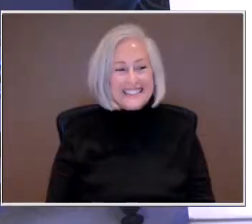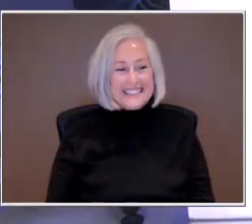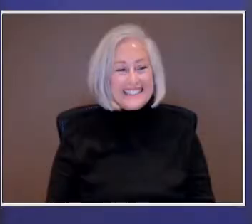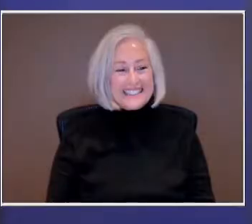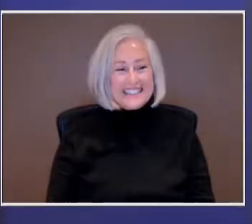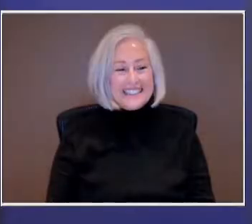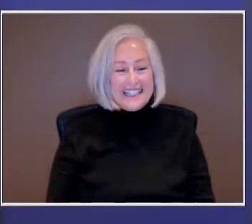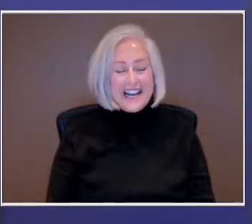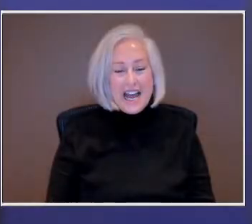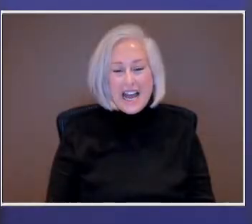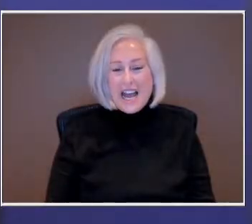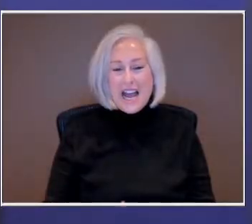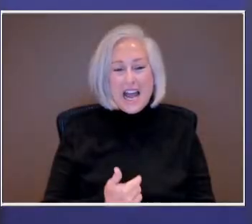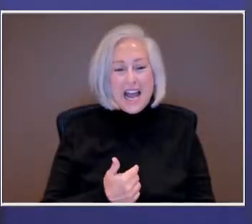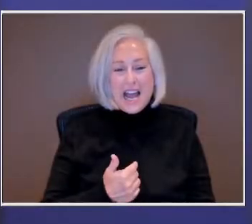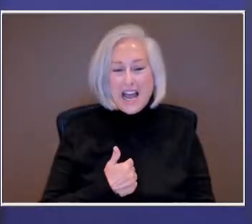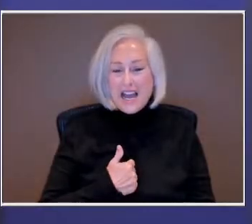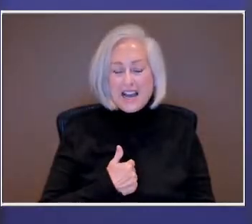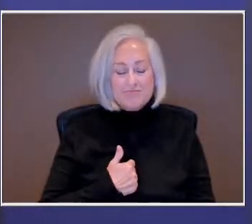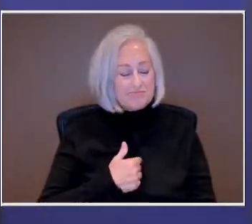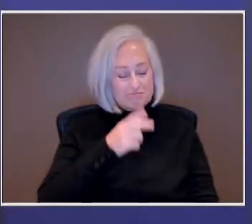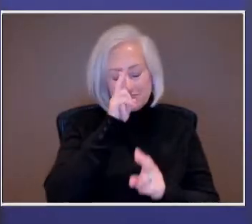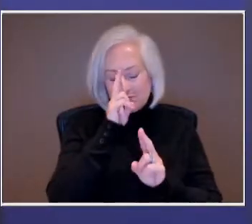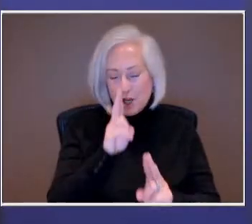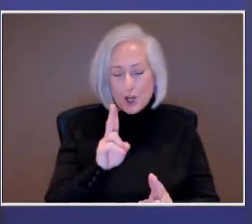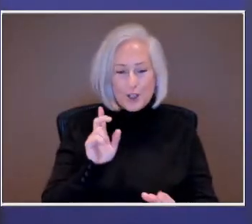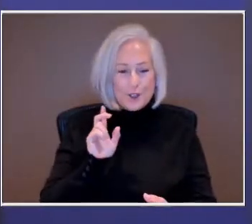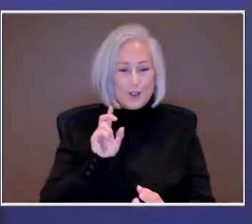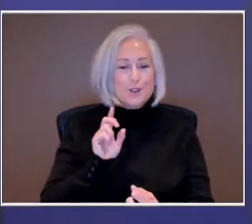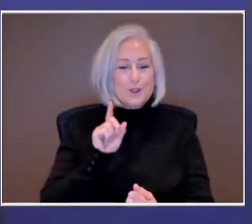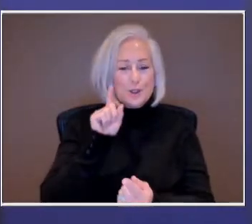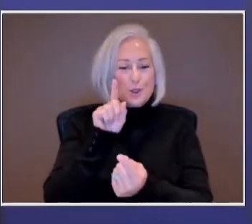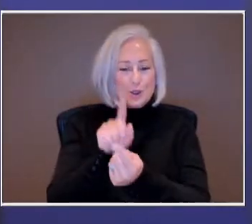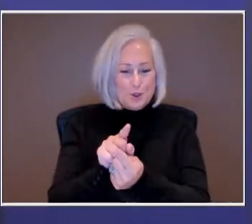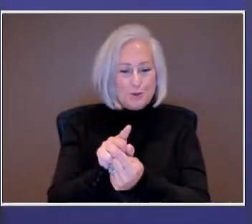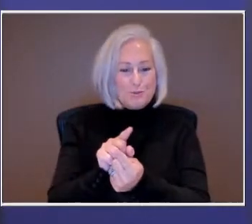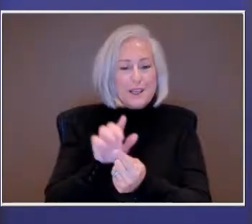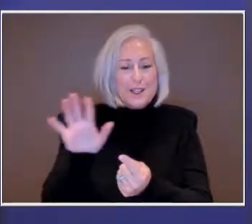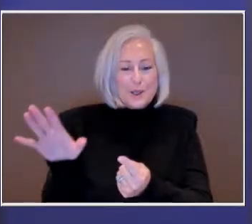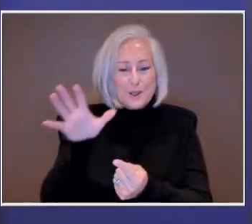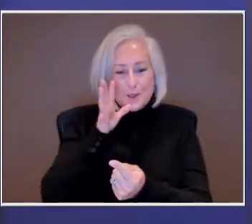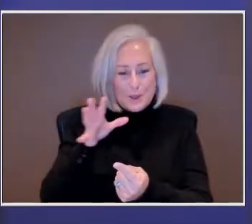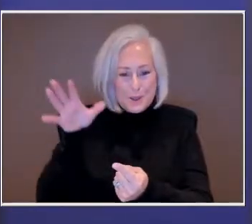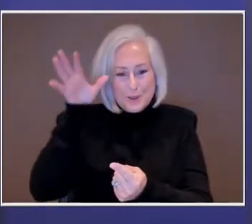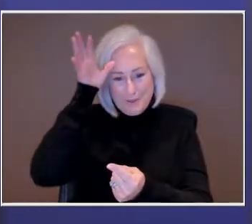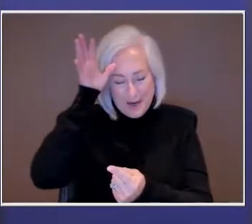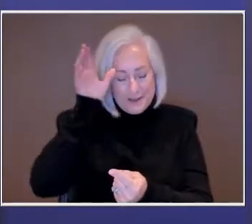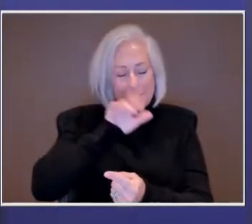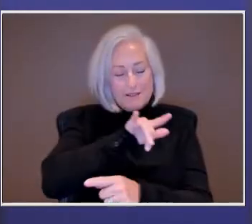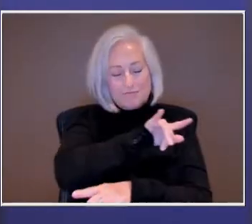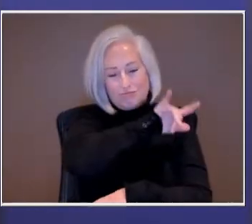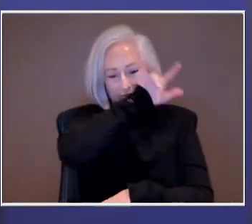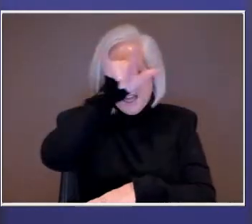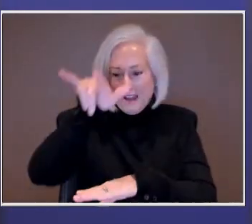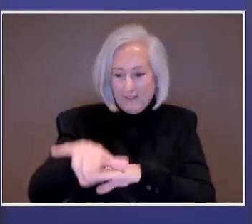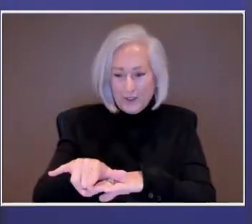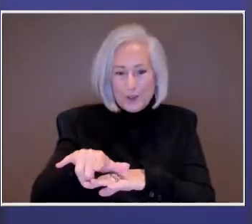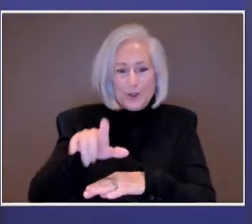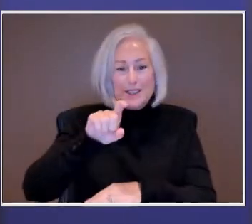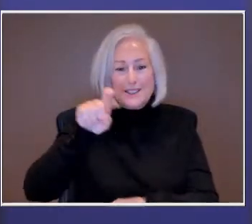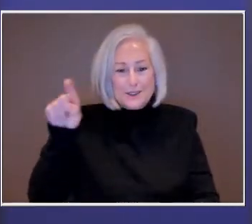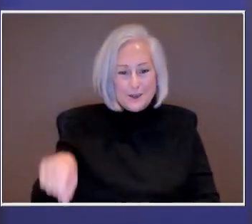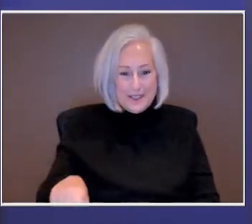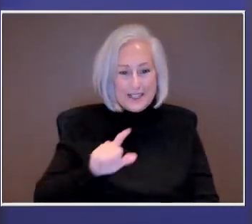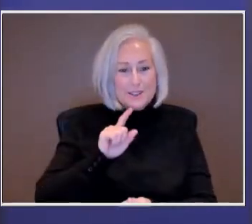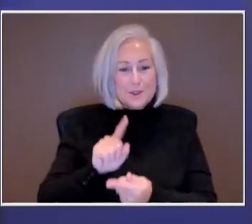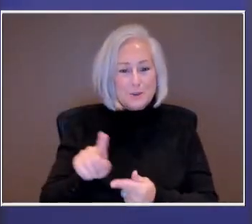know, having the honor of meeting both of them, William and Kaylin, and actually Kaylin, I flew down to Texas to meet Kaylin's mom. To meet Kaylin's mom and to